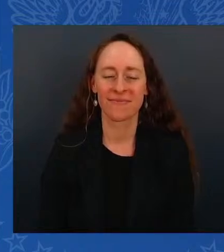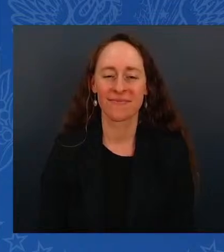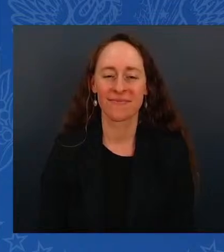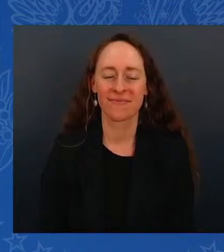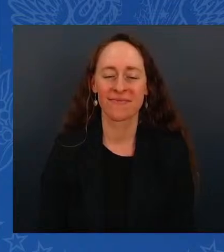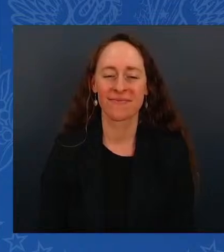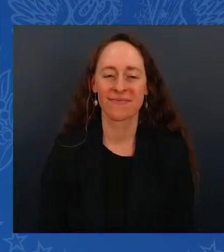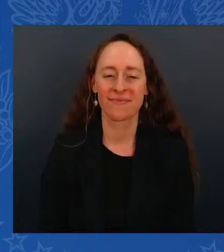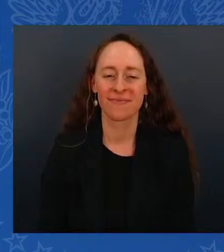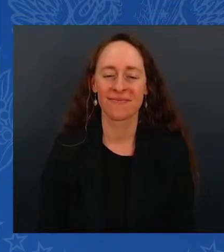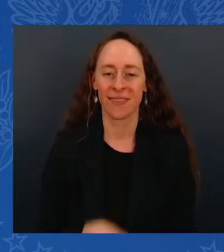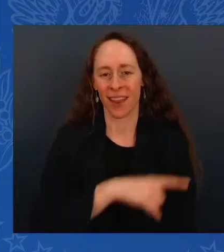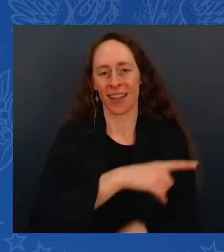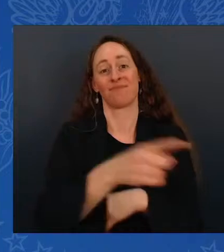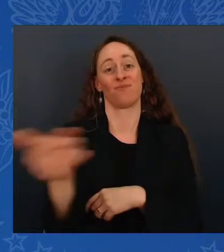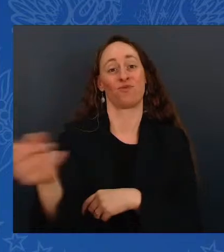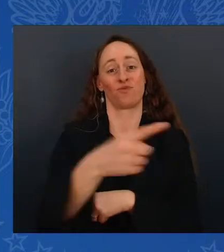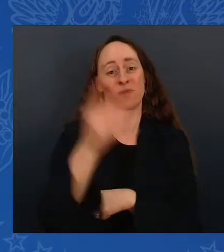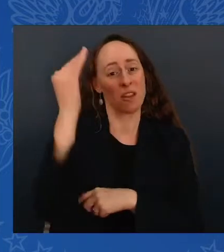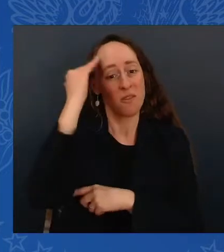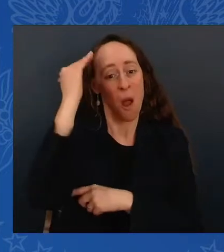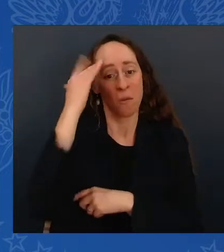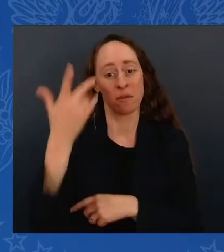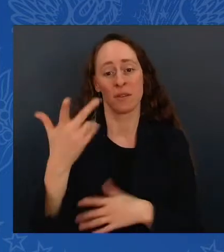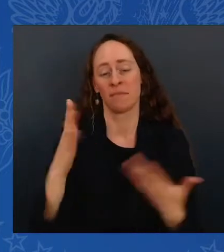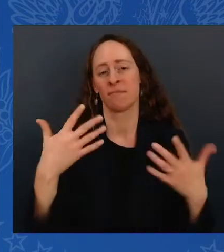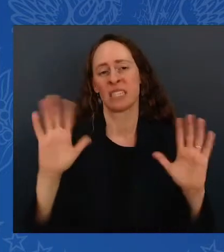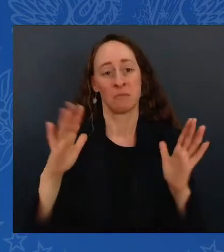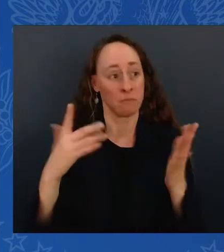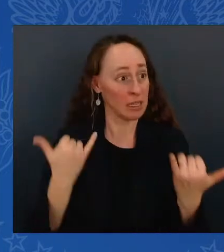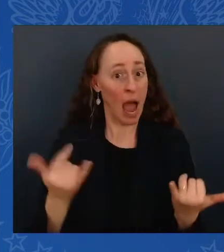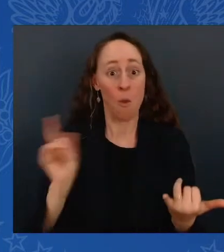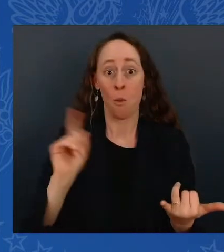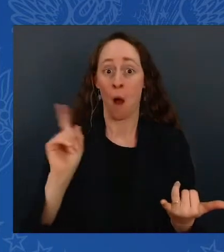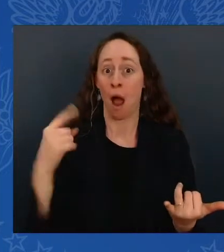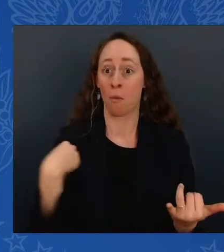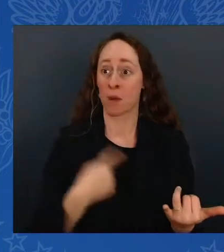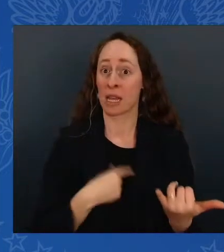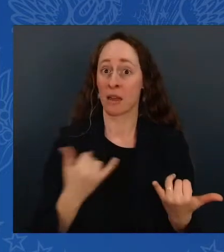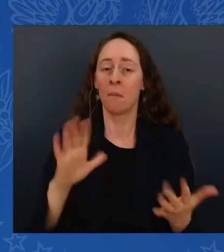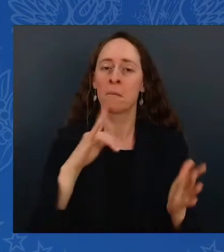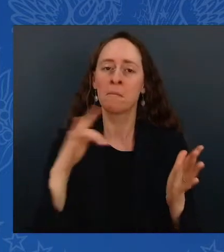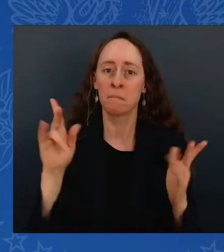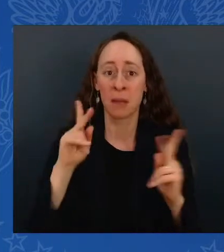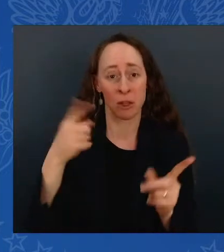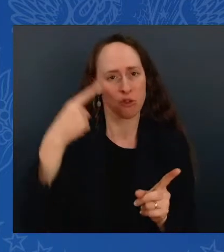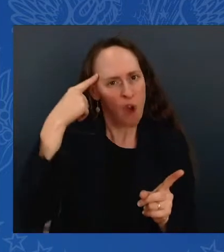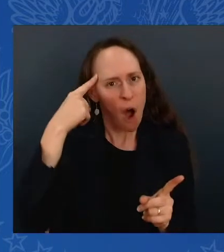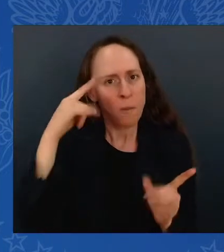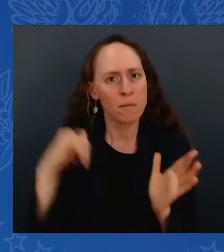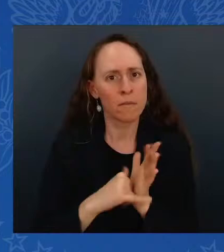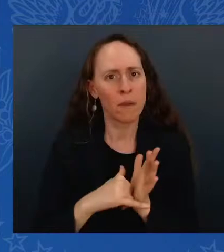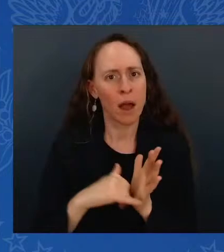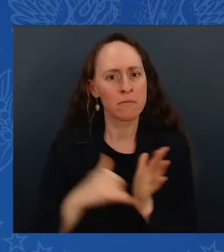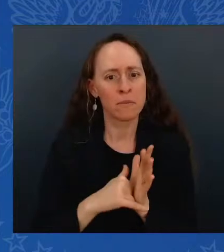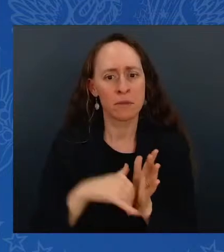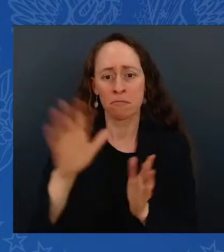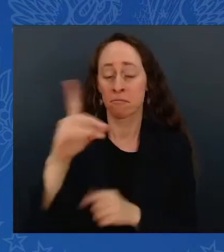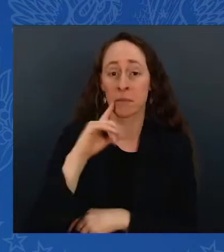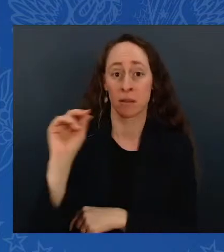get here. When Kamala and I came to office, 3,000 people a day were dying of COVID, 3,000 a